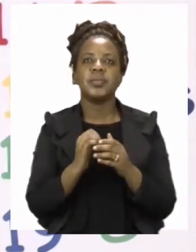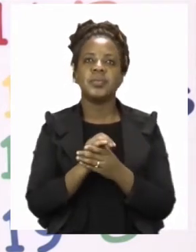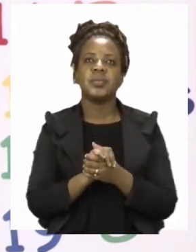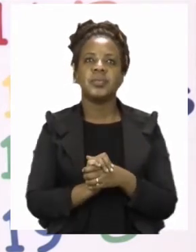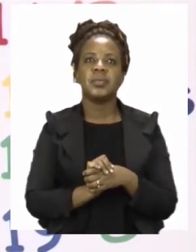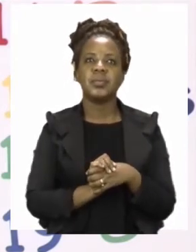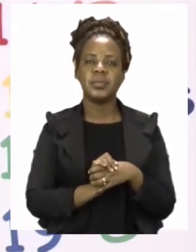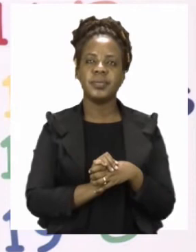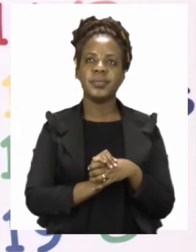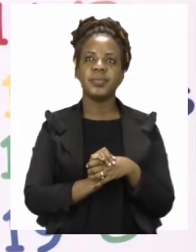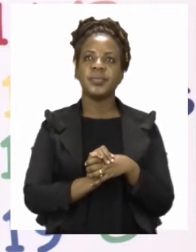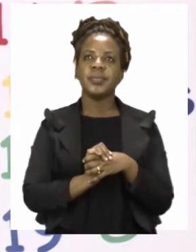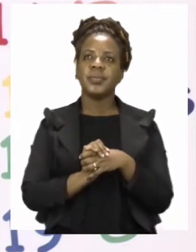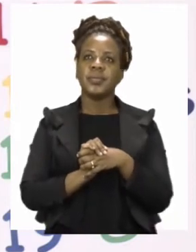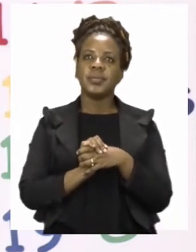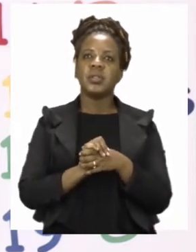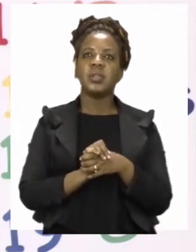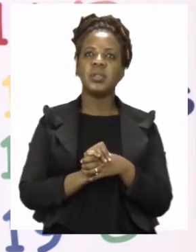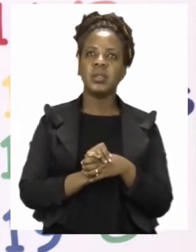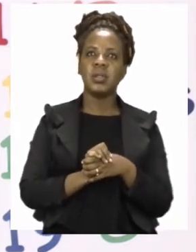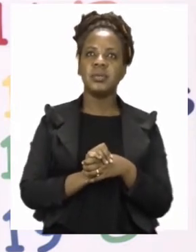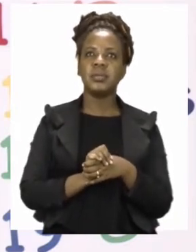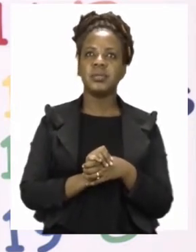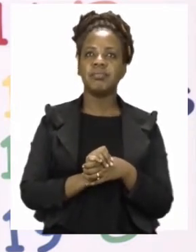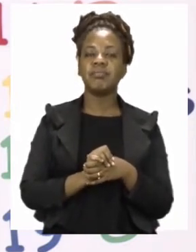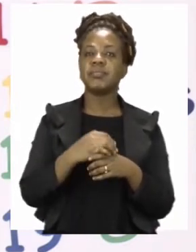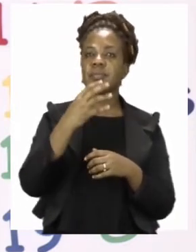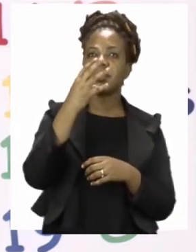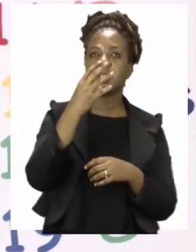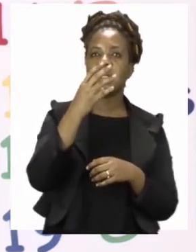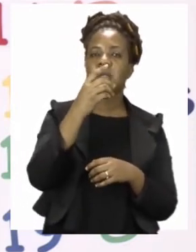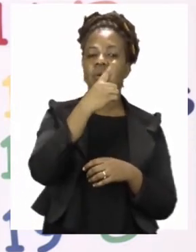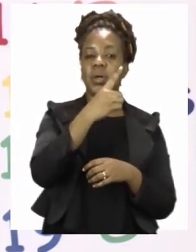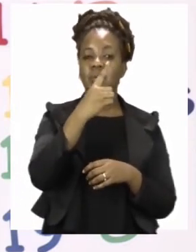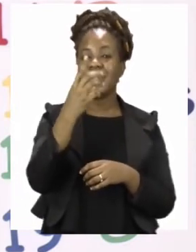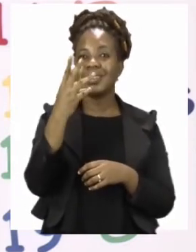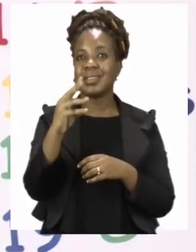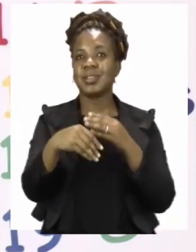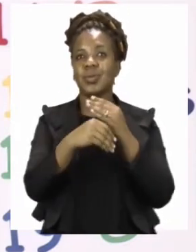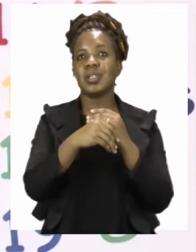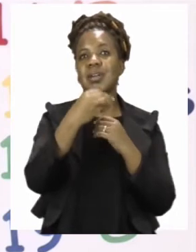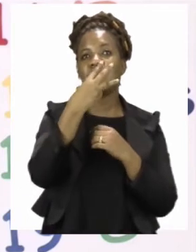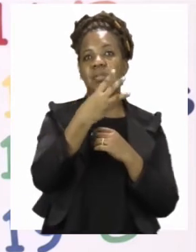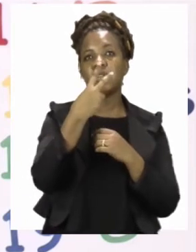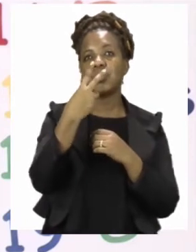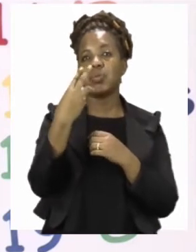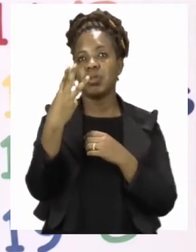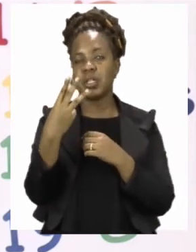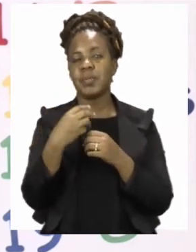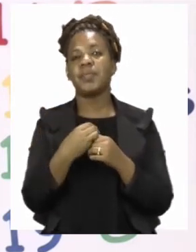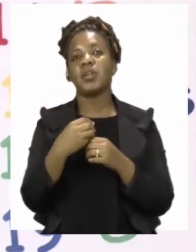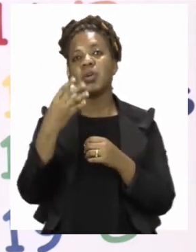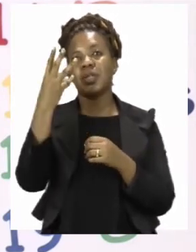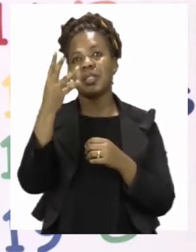323 of them are tilers. So these are the numbers that we have. But what we want to